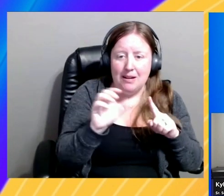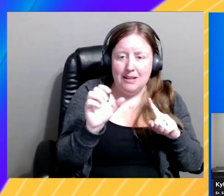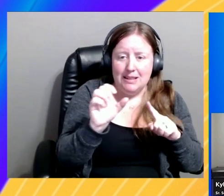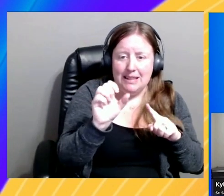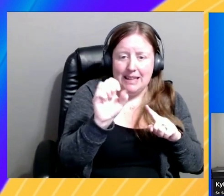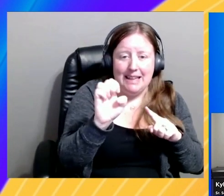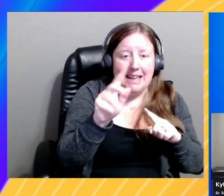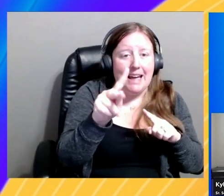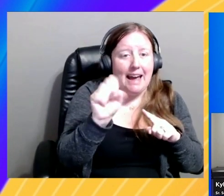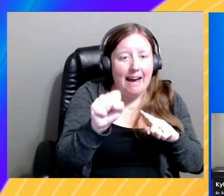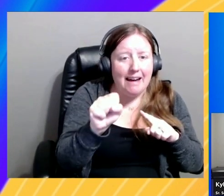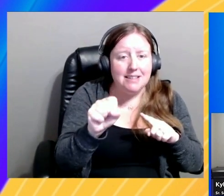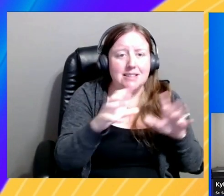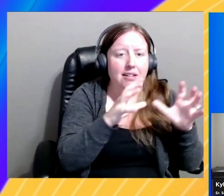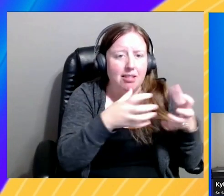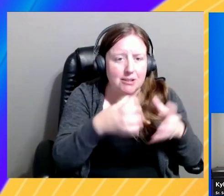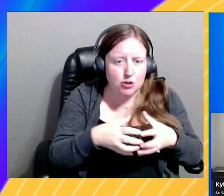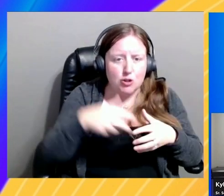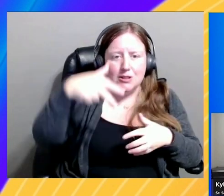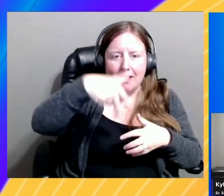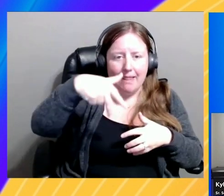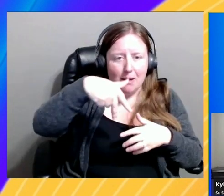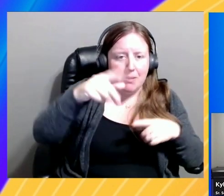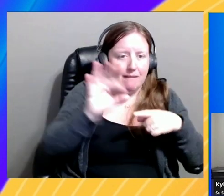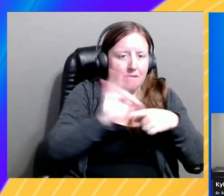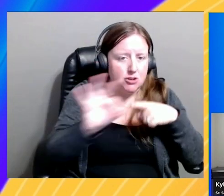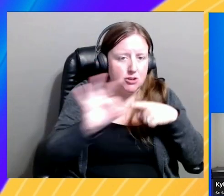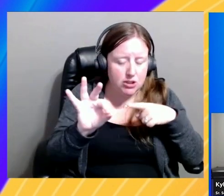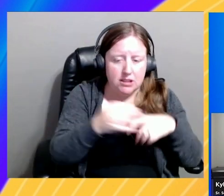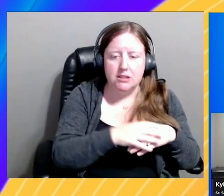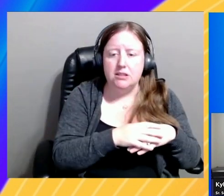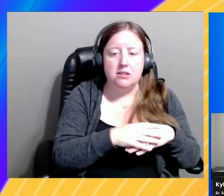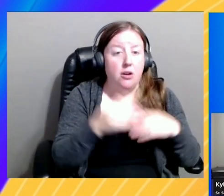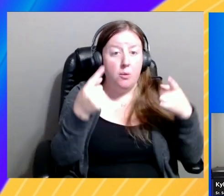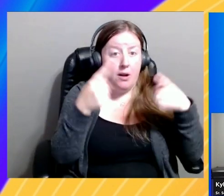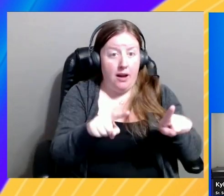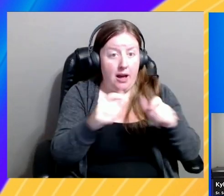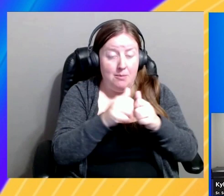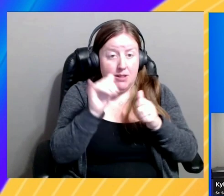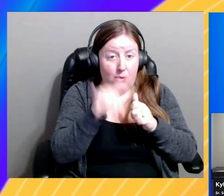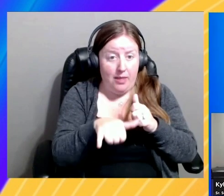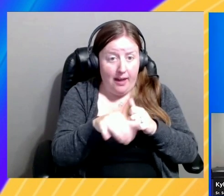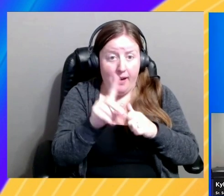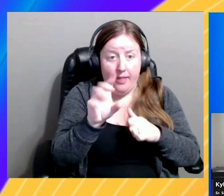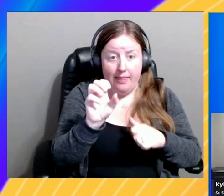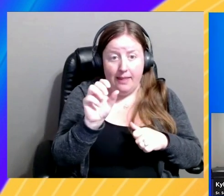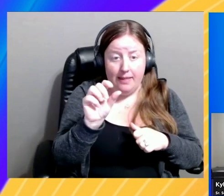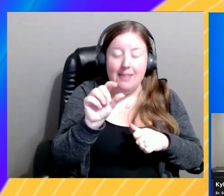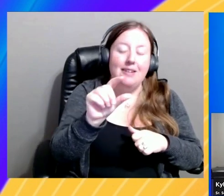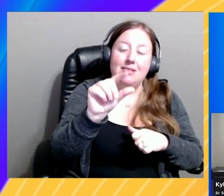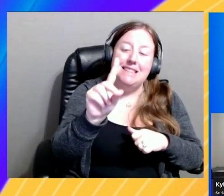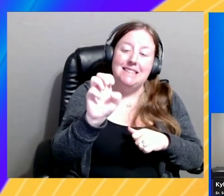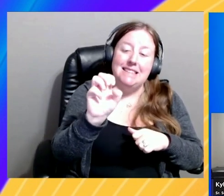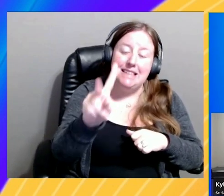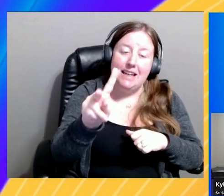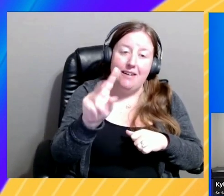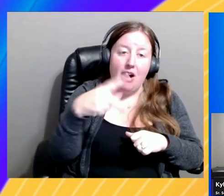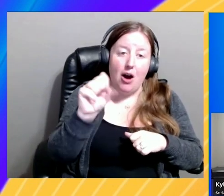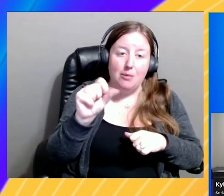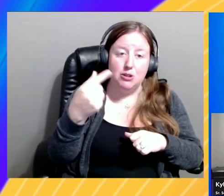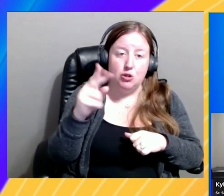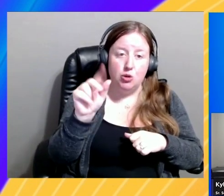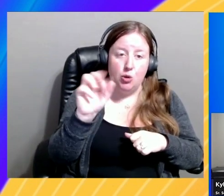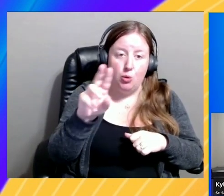some Lambda functions, and what happens is that DevOps Guru on it analyzes for any anomalous